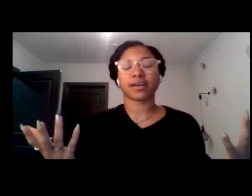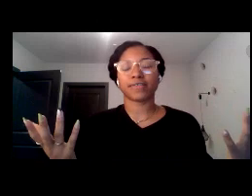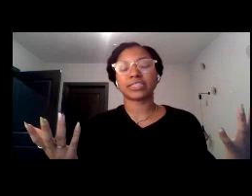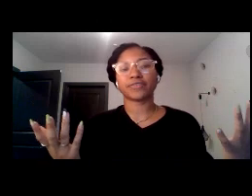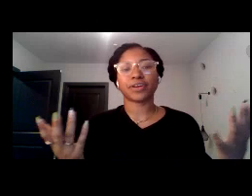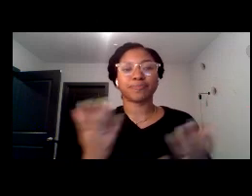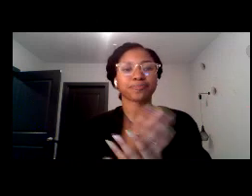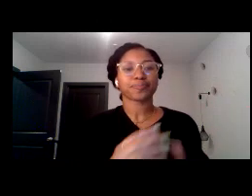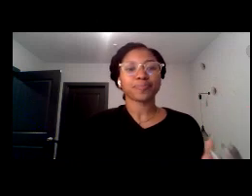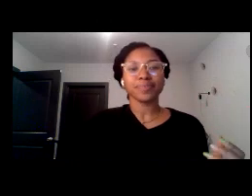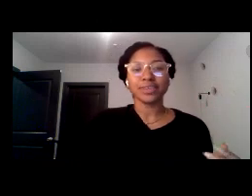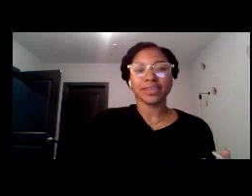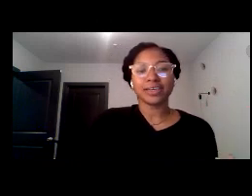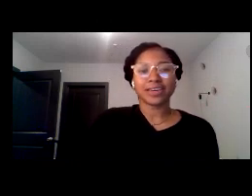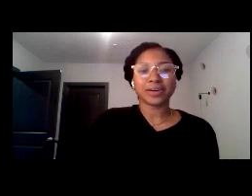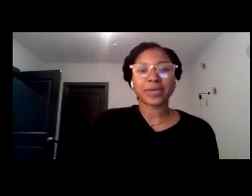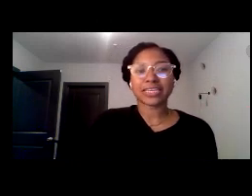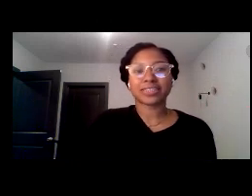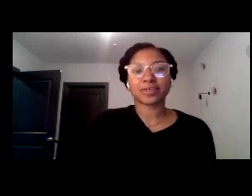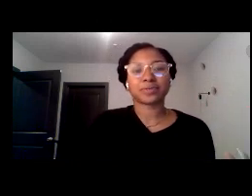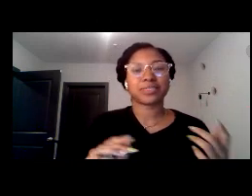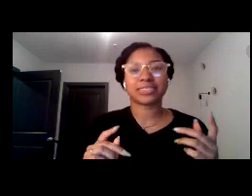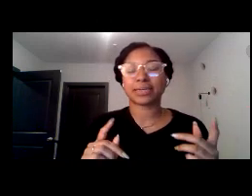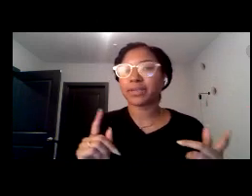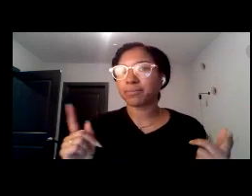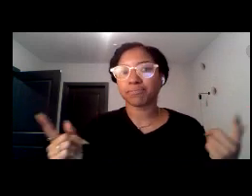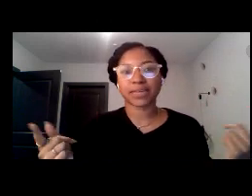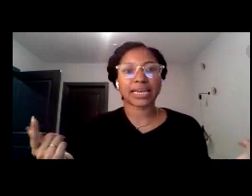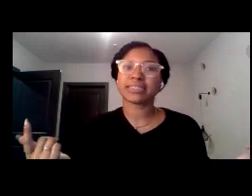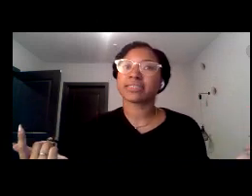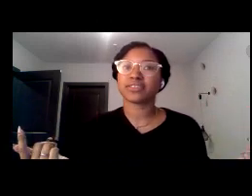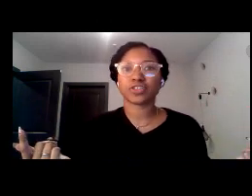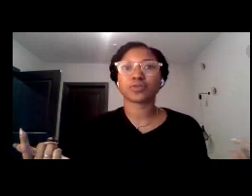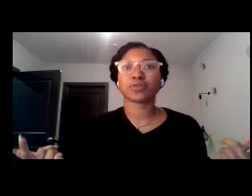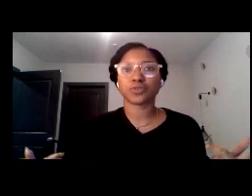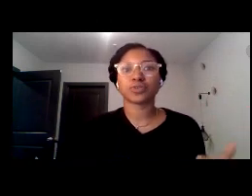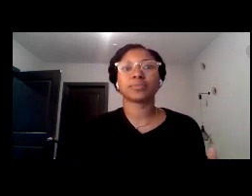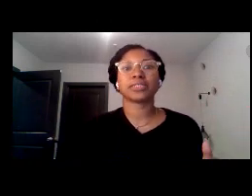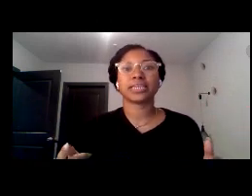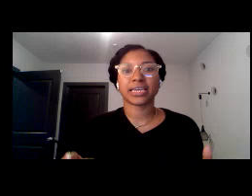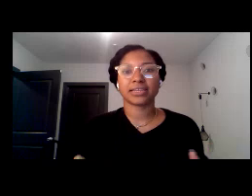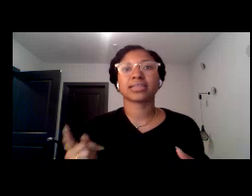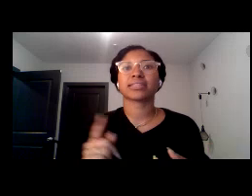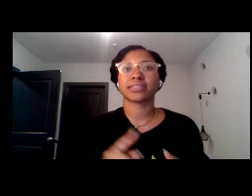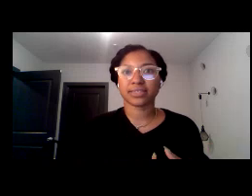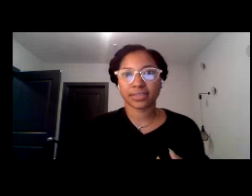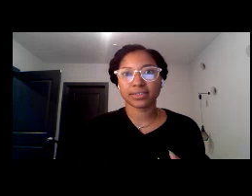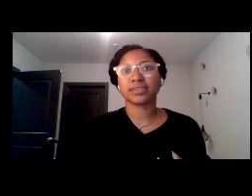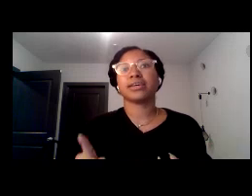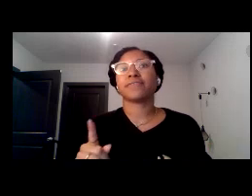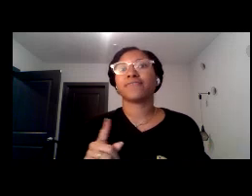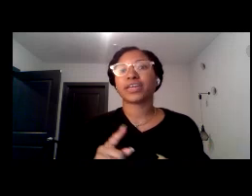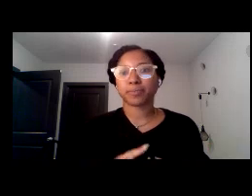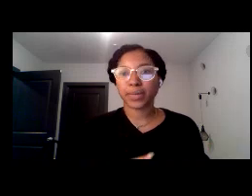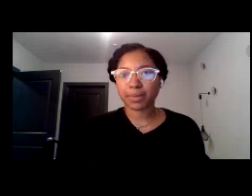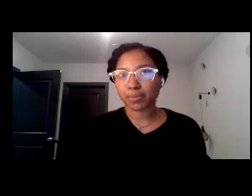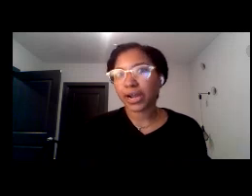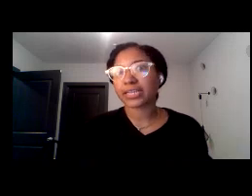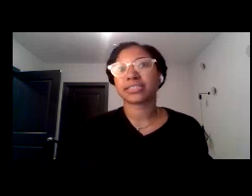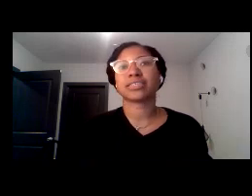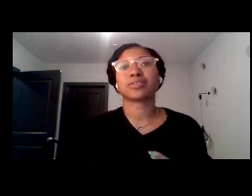would be obviously different. Okay, so to sum it up, guys, it's just crucial to maintain consistent,